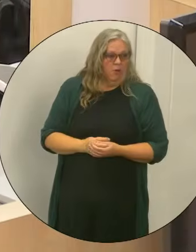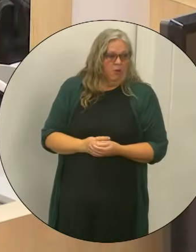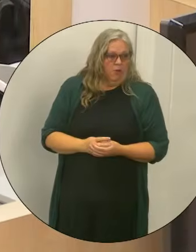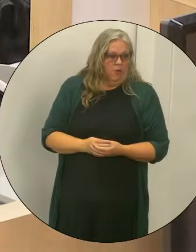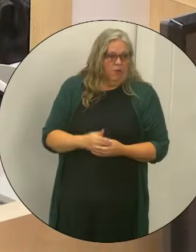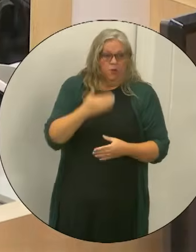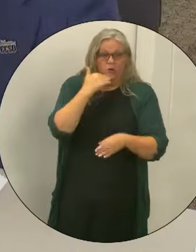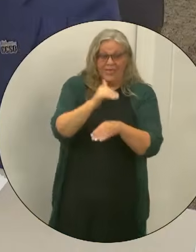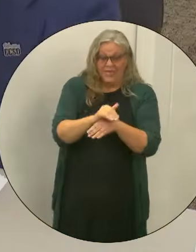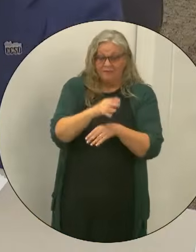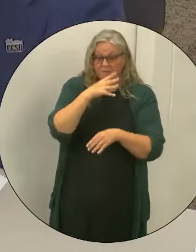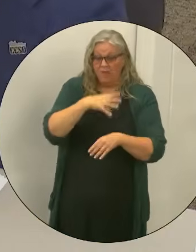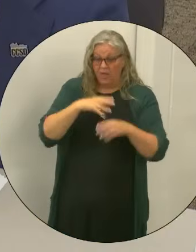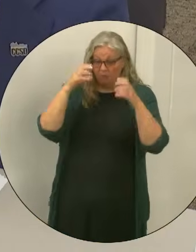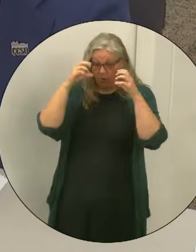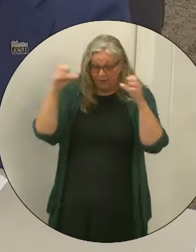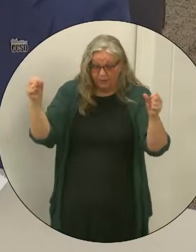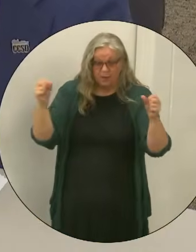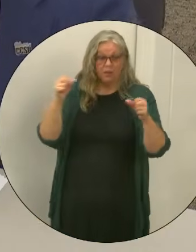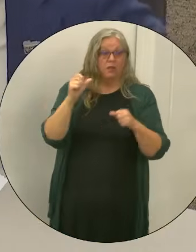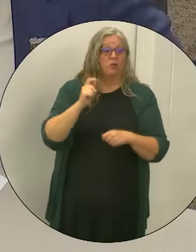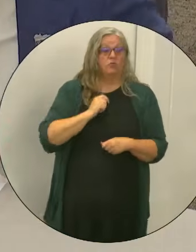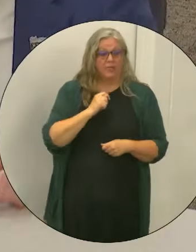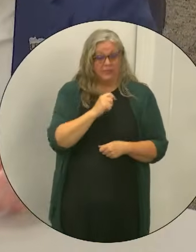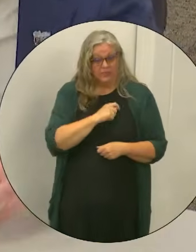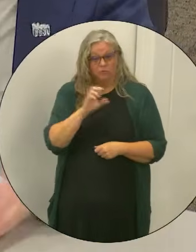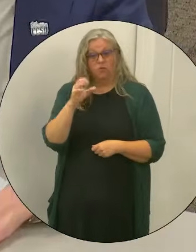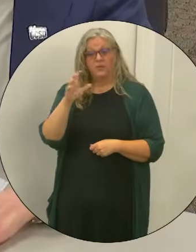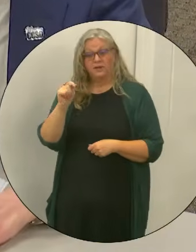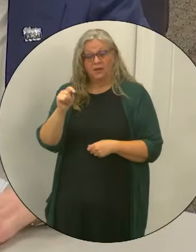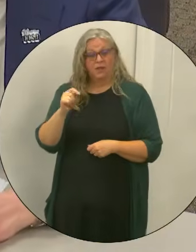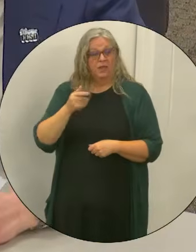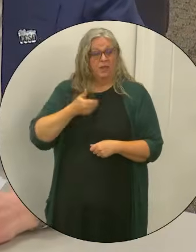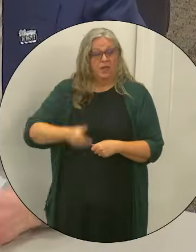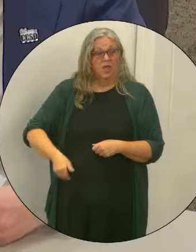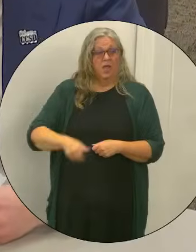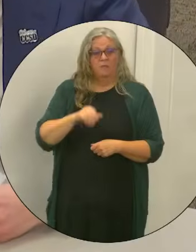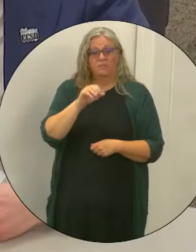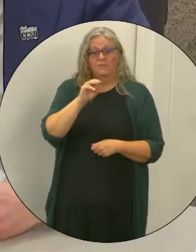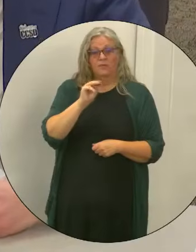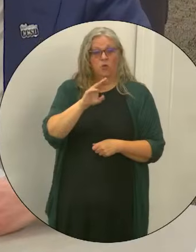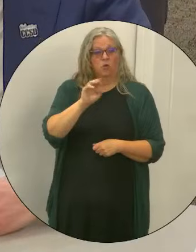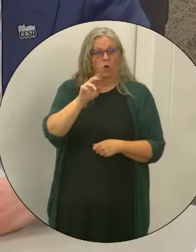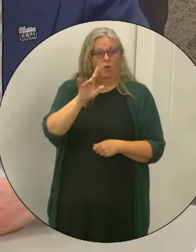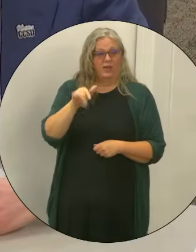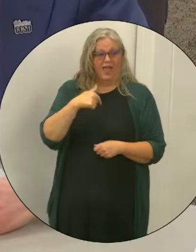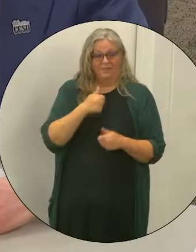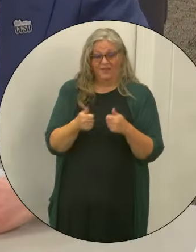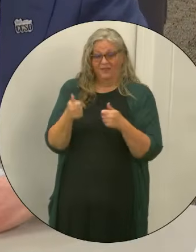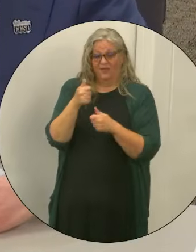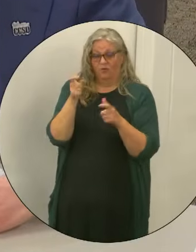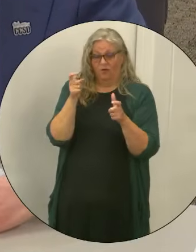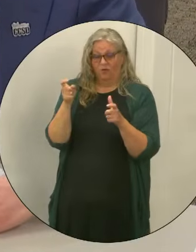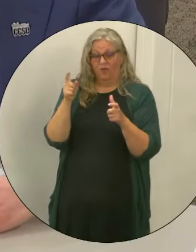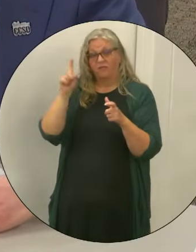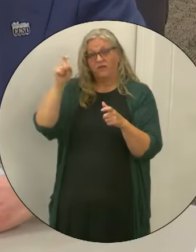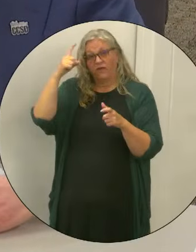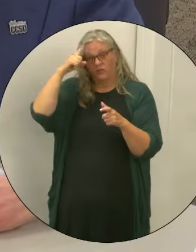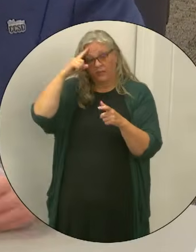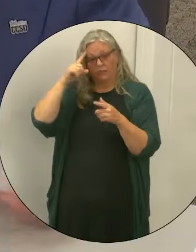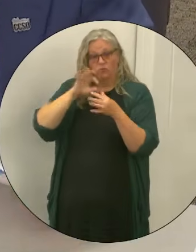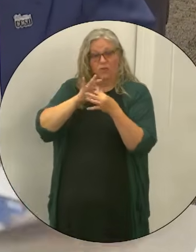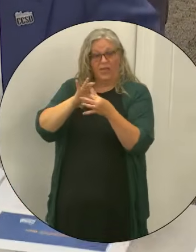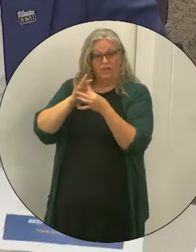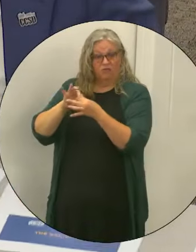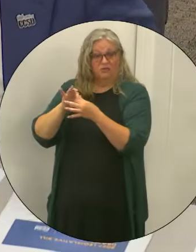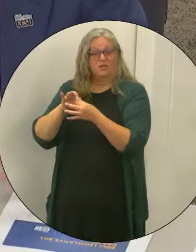evening, Madam President, trustees, and Superintendent Ebert. My name is Nick Saccone, and I serve as the Executive Director of Government Relations and Public